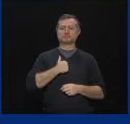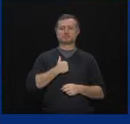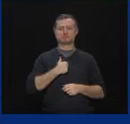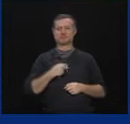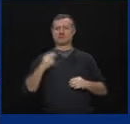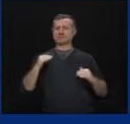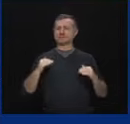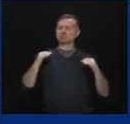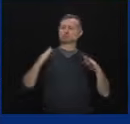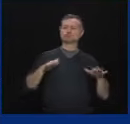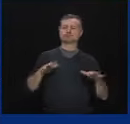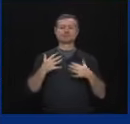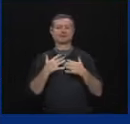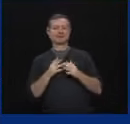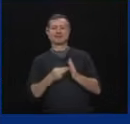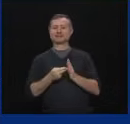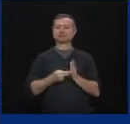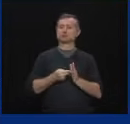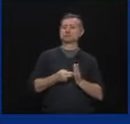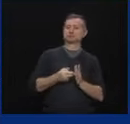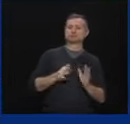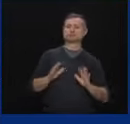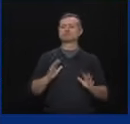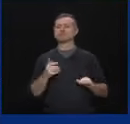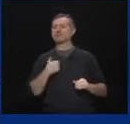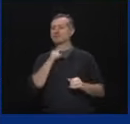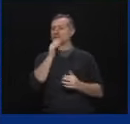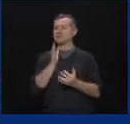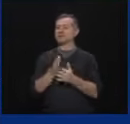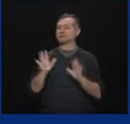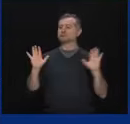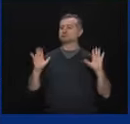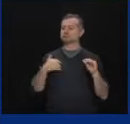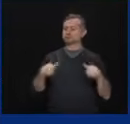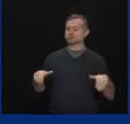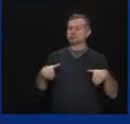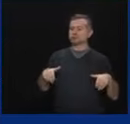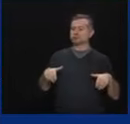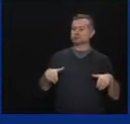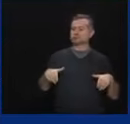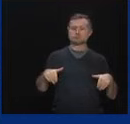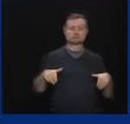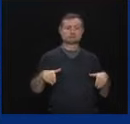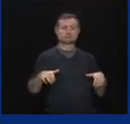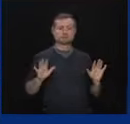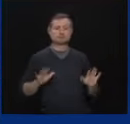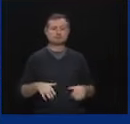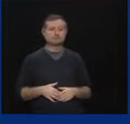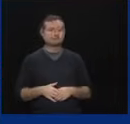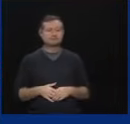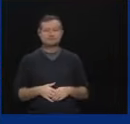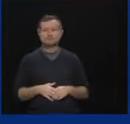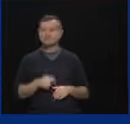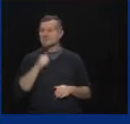this government. And me interfering in that is inappropriate, and I'm not going to do it. I'm not going to start now, and I'm not going to do it